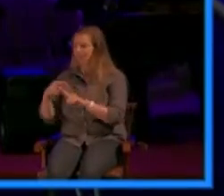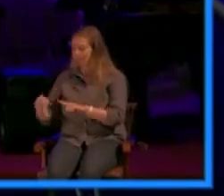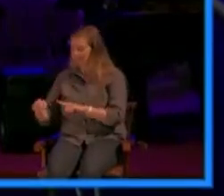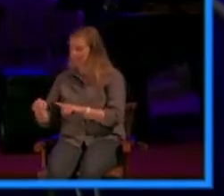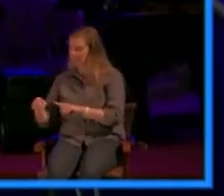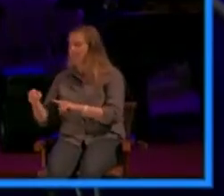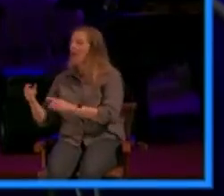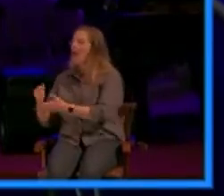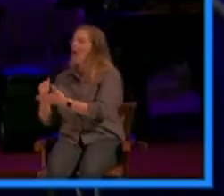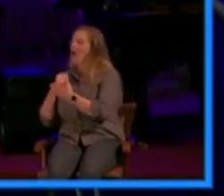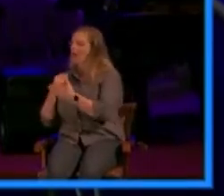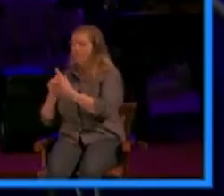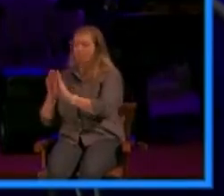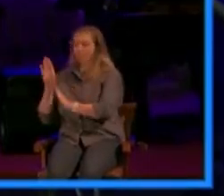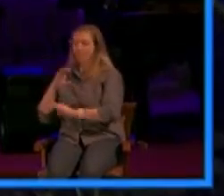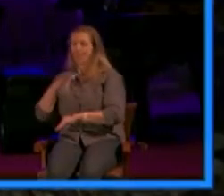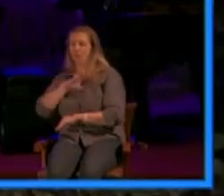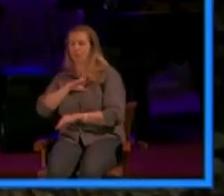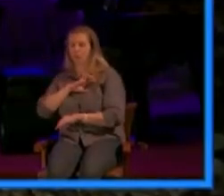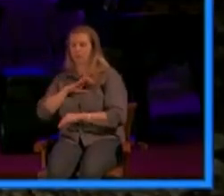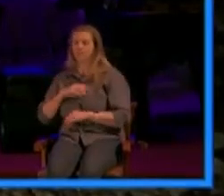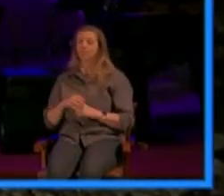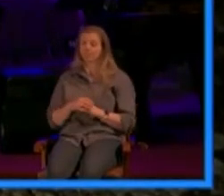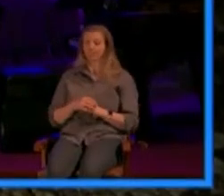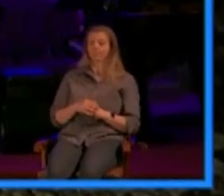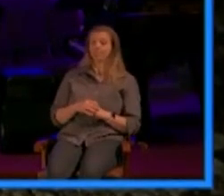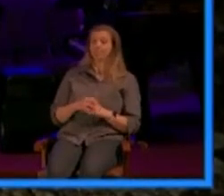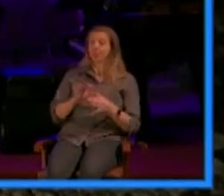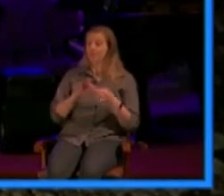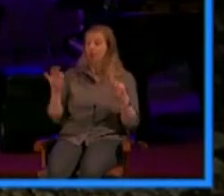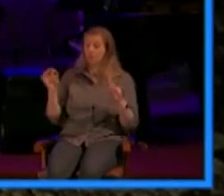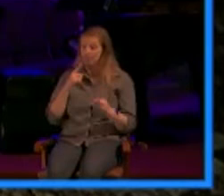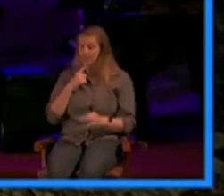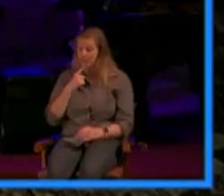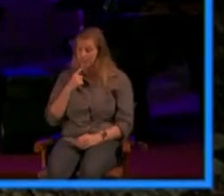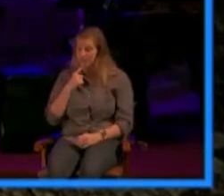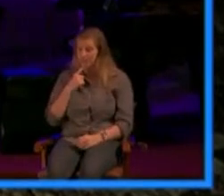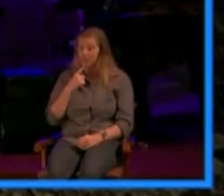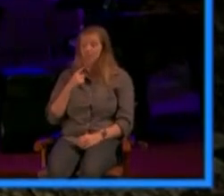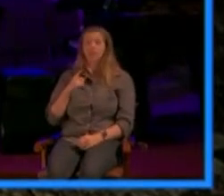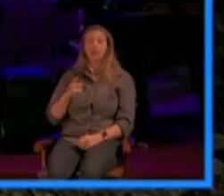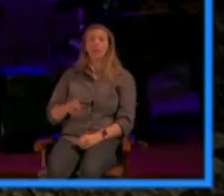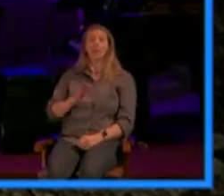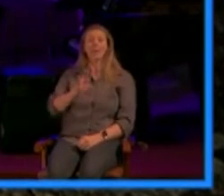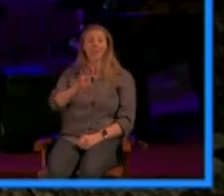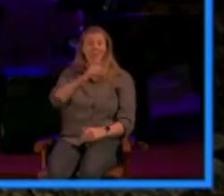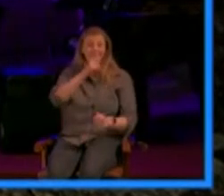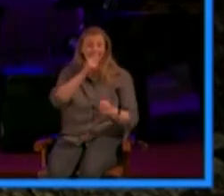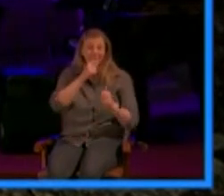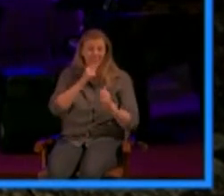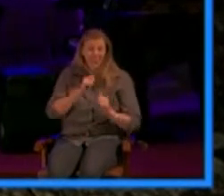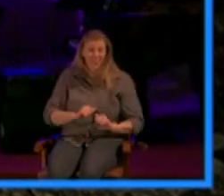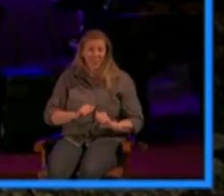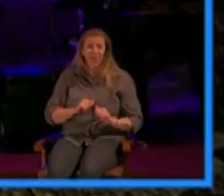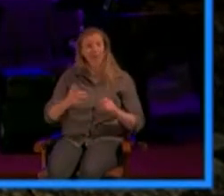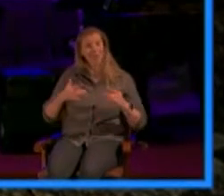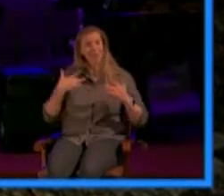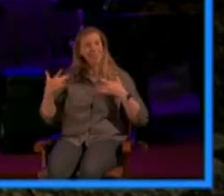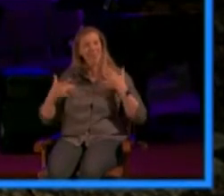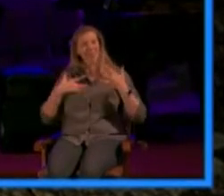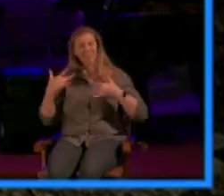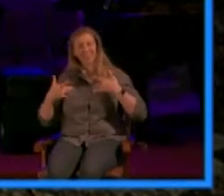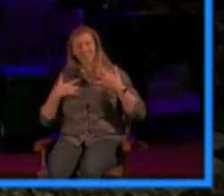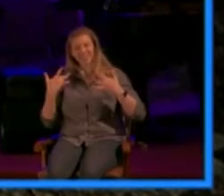Bible says, Romans 5, 3 and 4. Not only that, but we rejoice in our sufferings. We rejoice in our